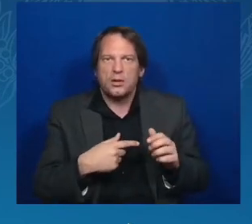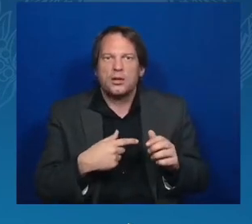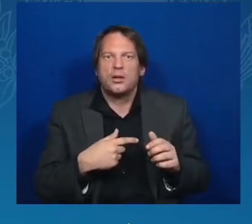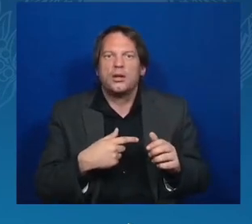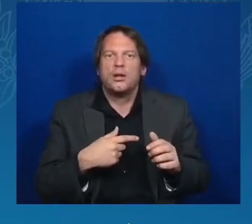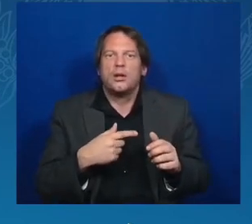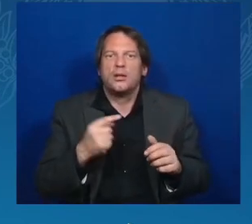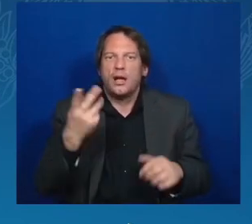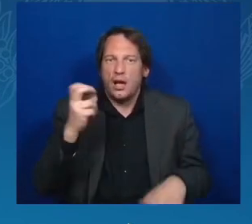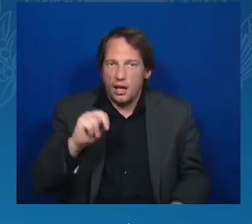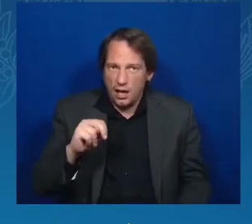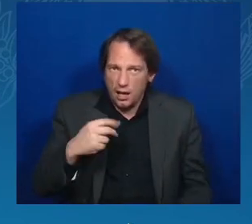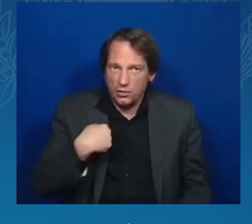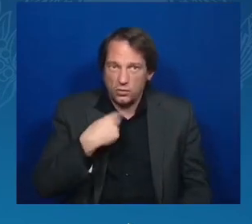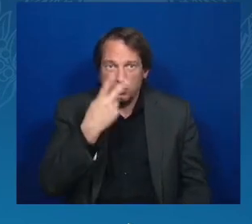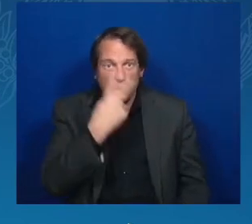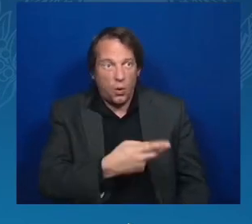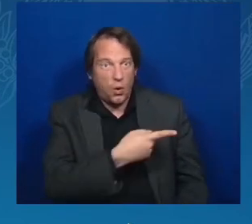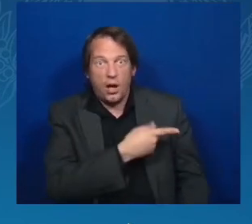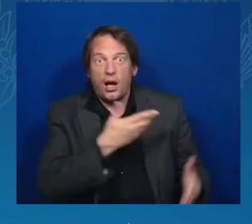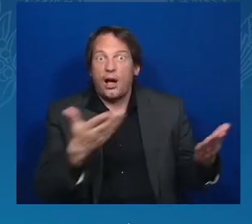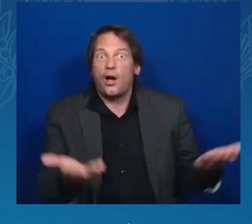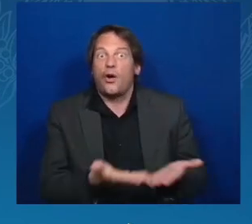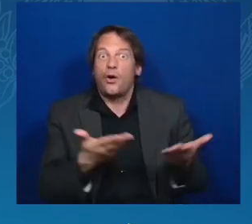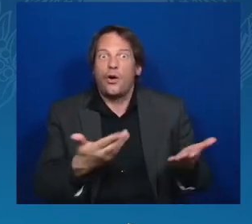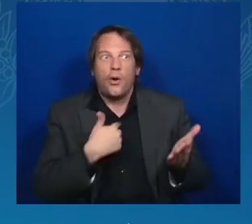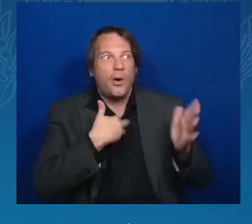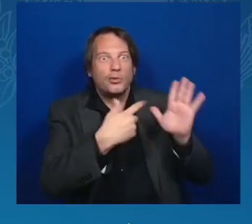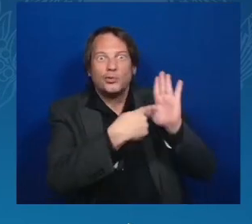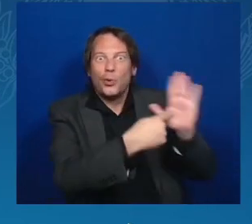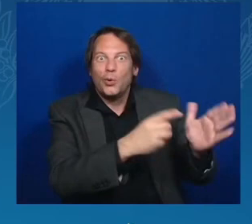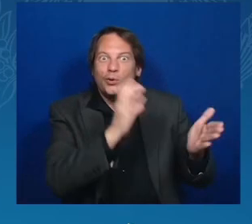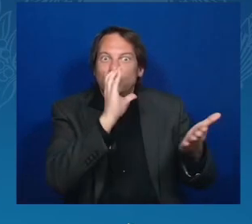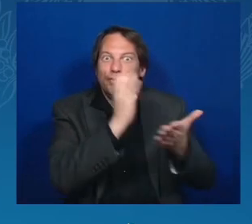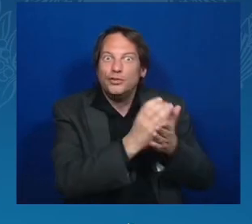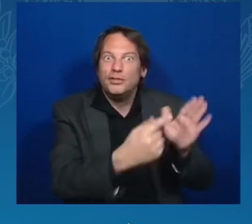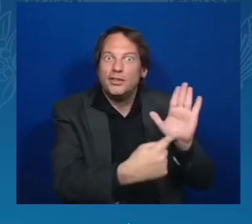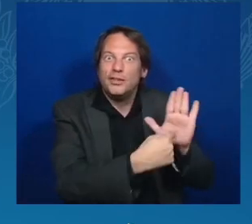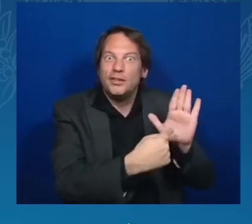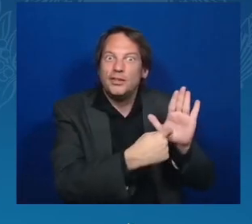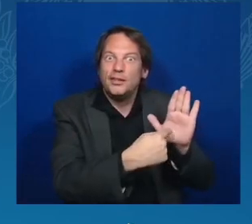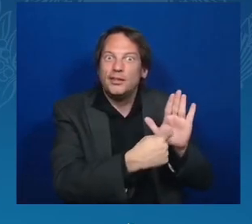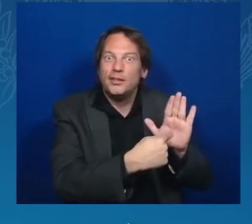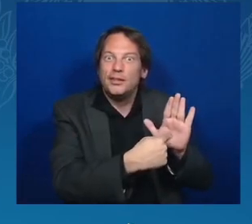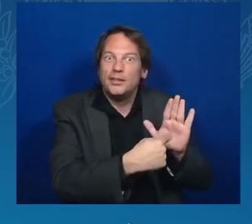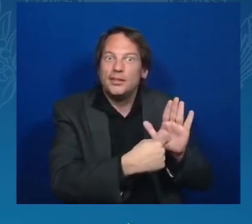him the picture. I said, look, where's the book? He don't know. He never read the book.